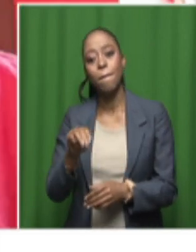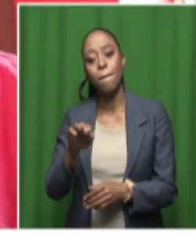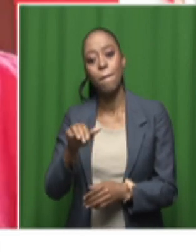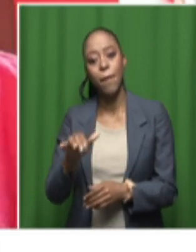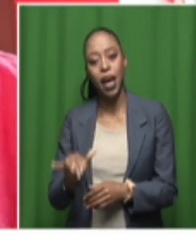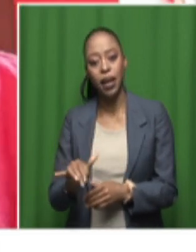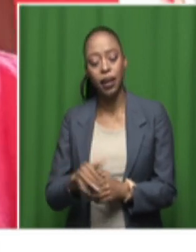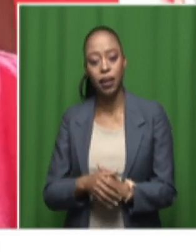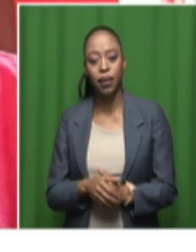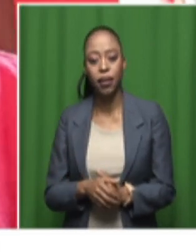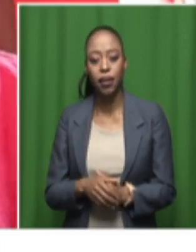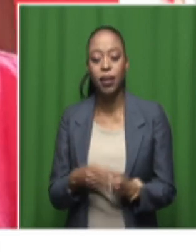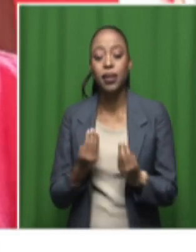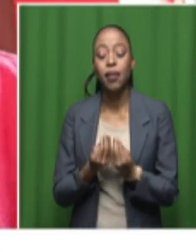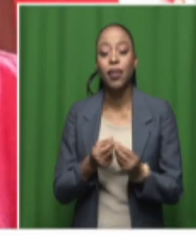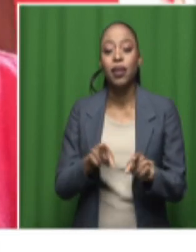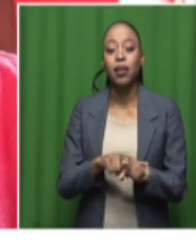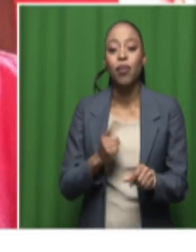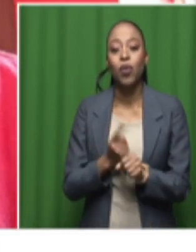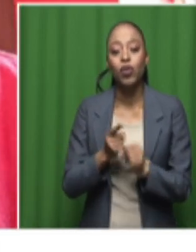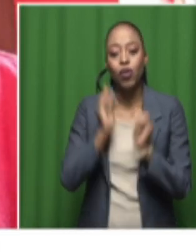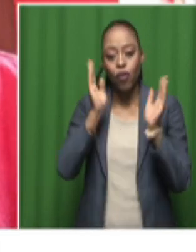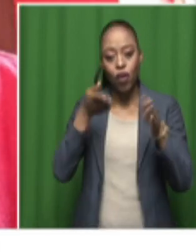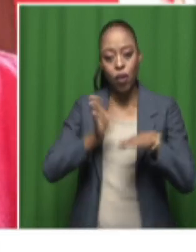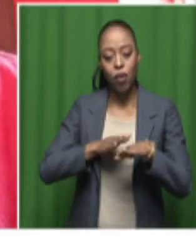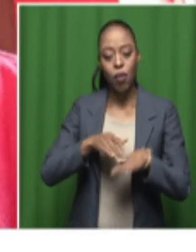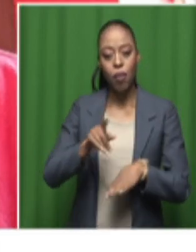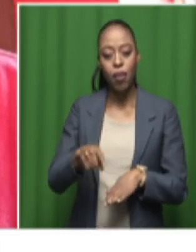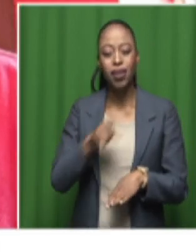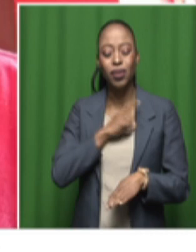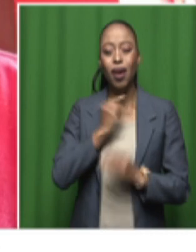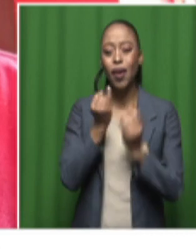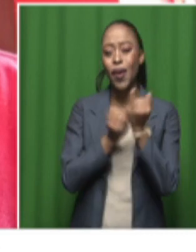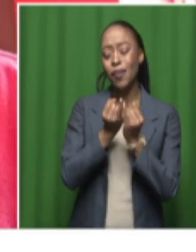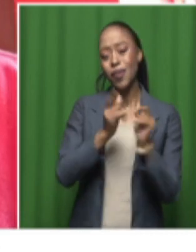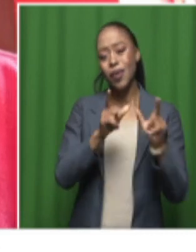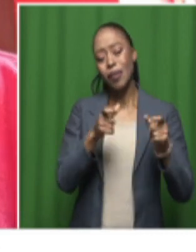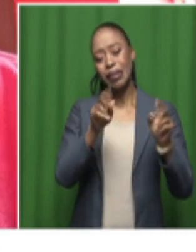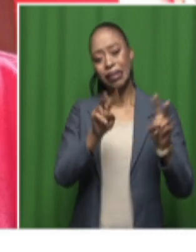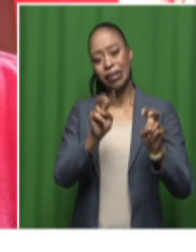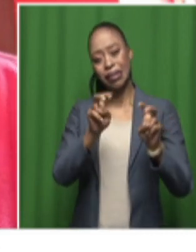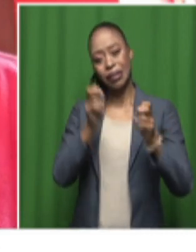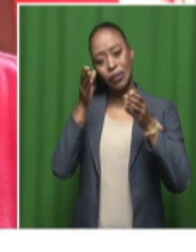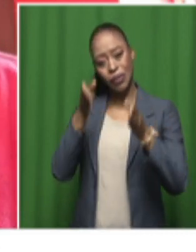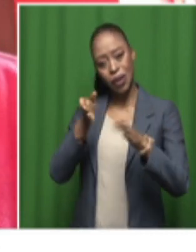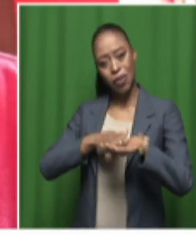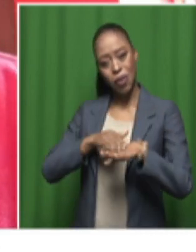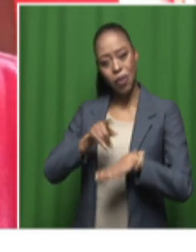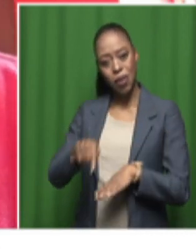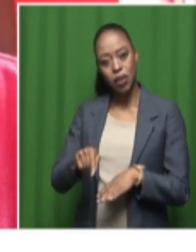Okay. Something I think that we need to look at, and we touched on the whole Competition Commission issue,